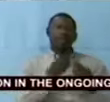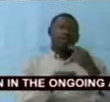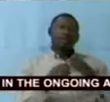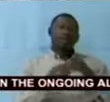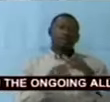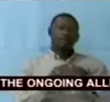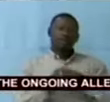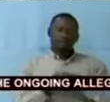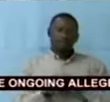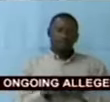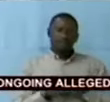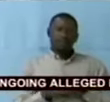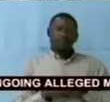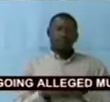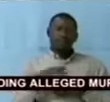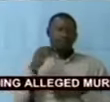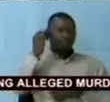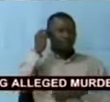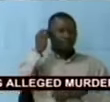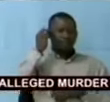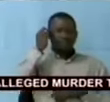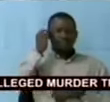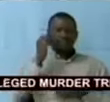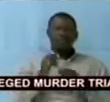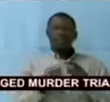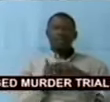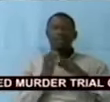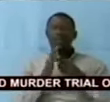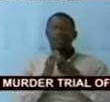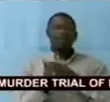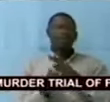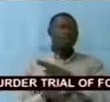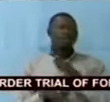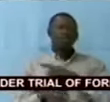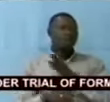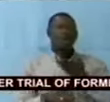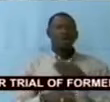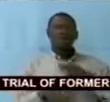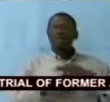Nolly prosecute that they are no longer interested in prosecuting.